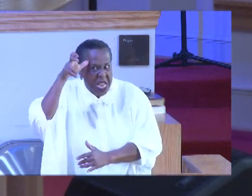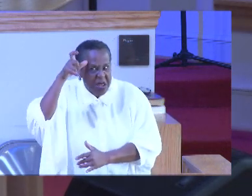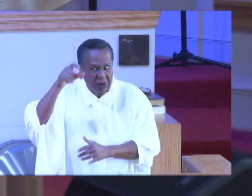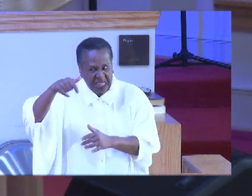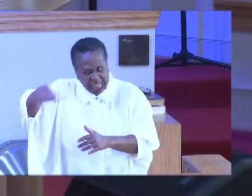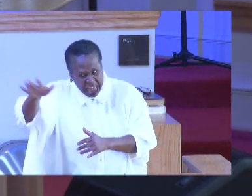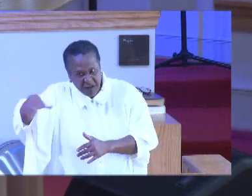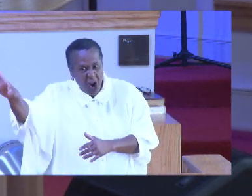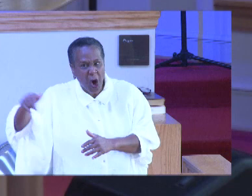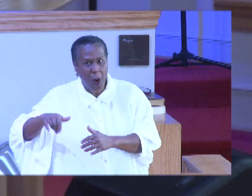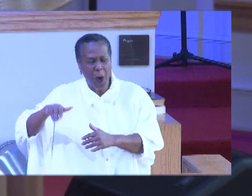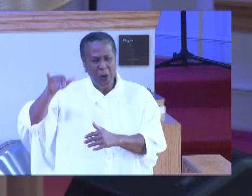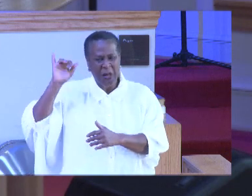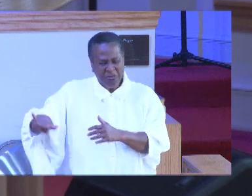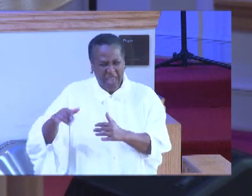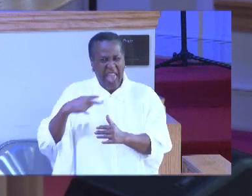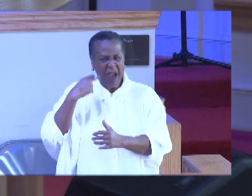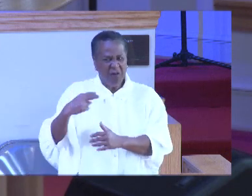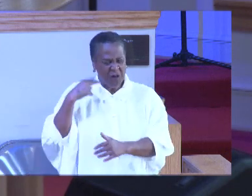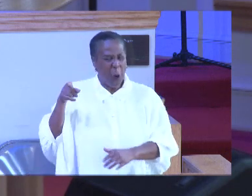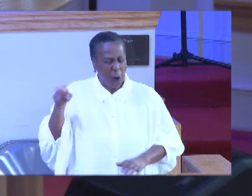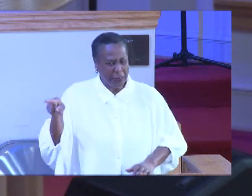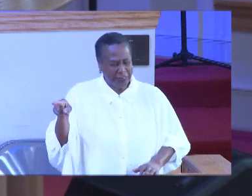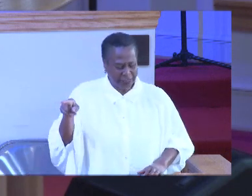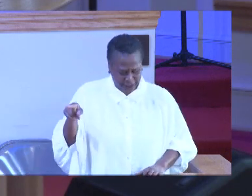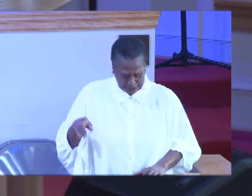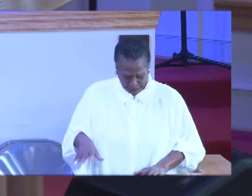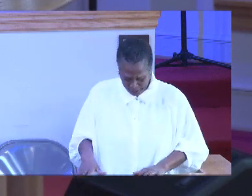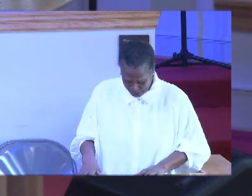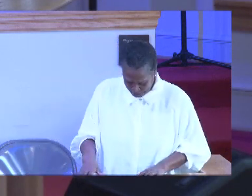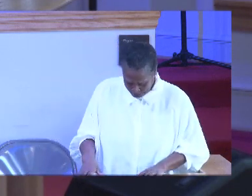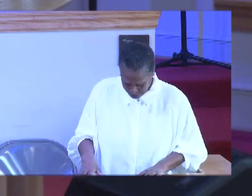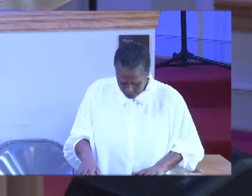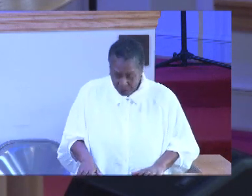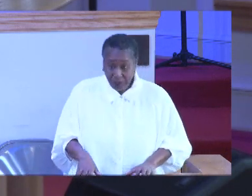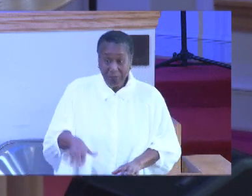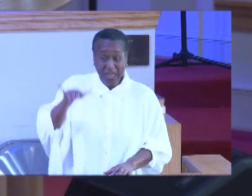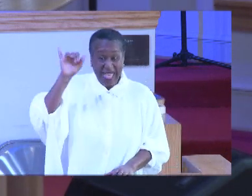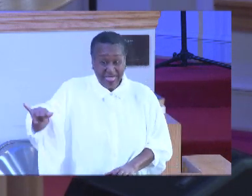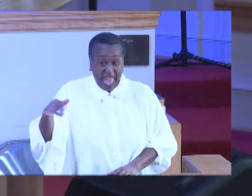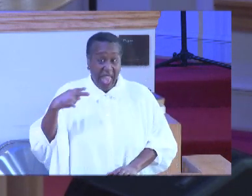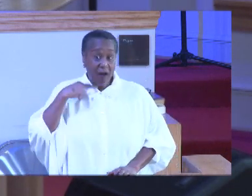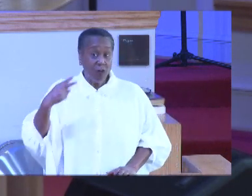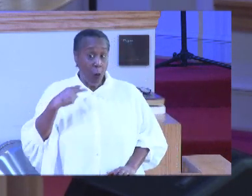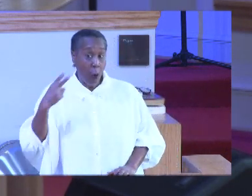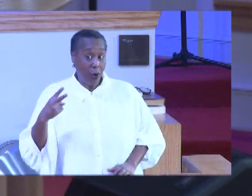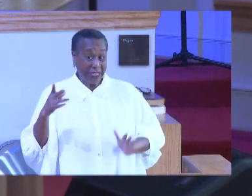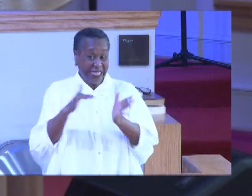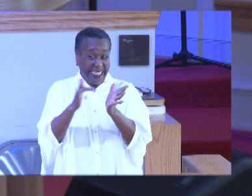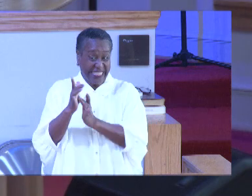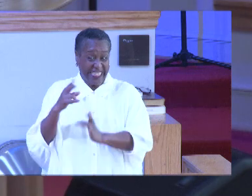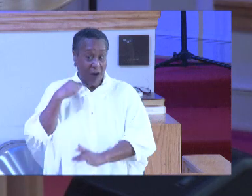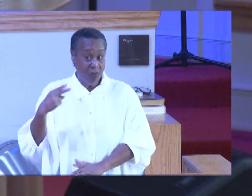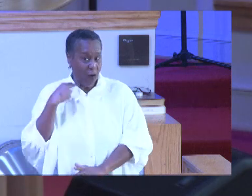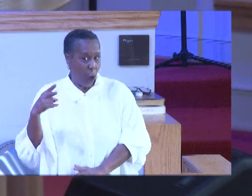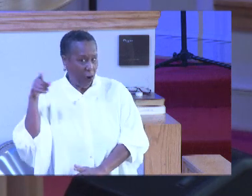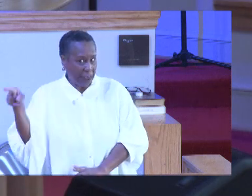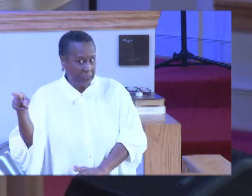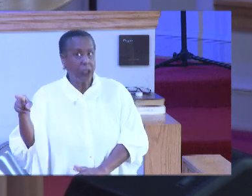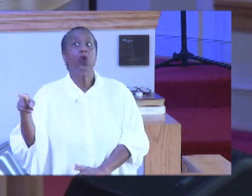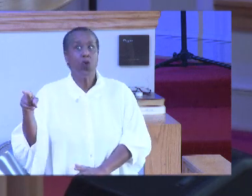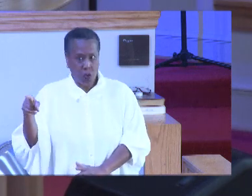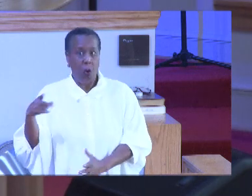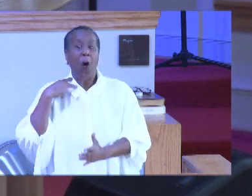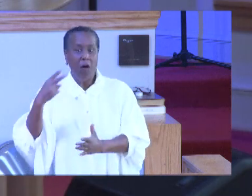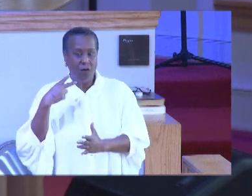they inhabited the swine and ran off the cliff. This voice is the voice of the